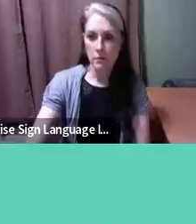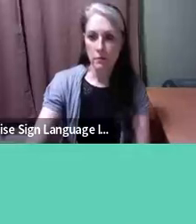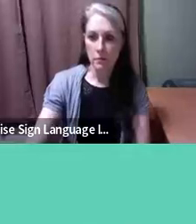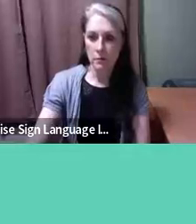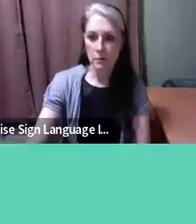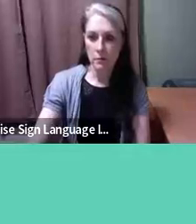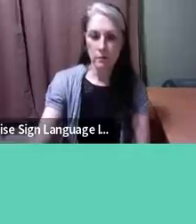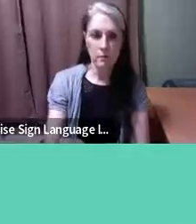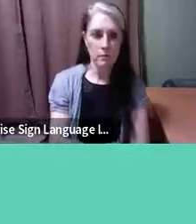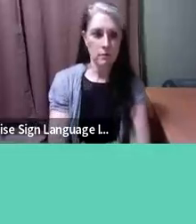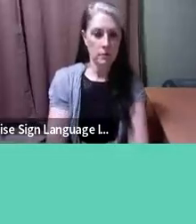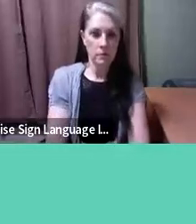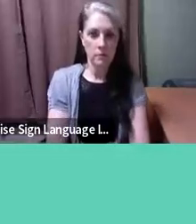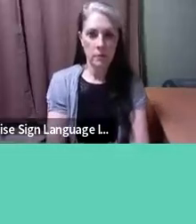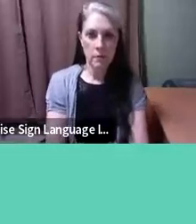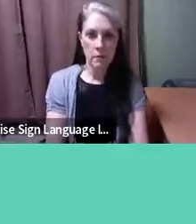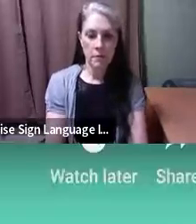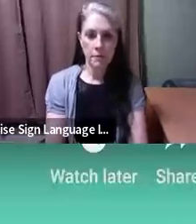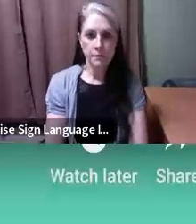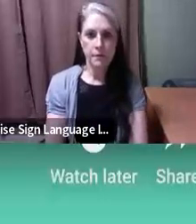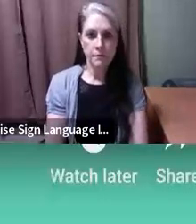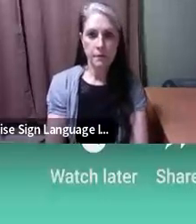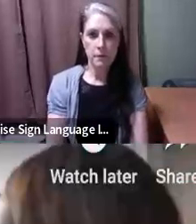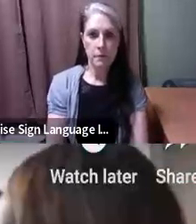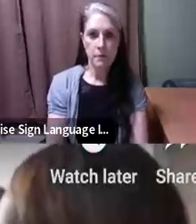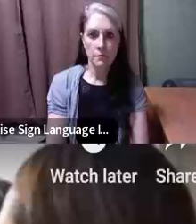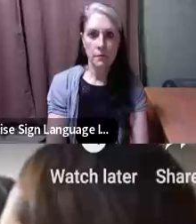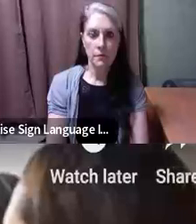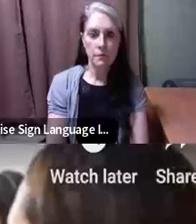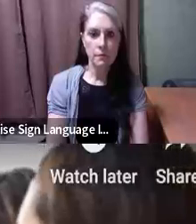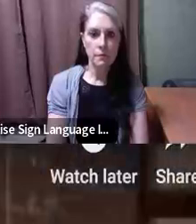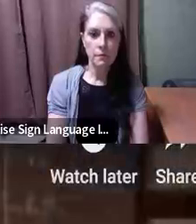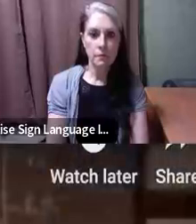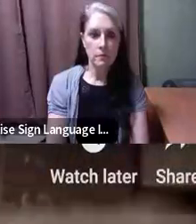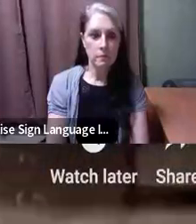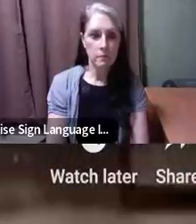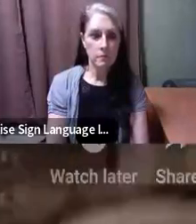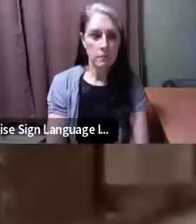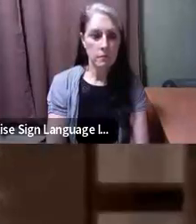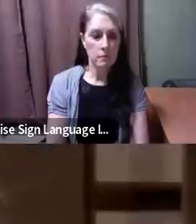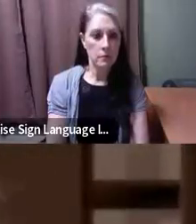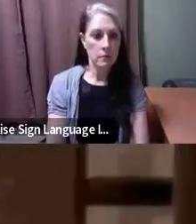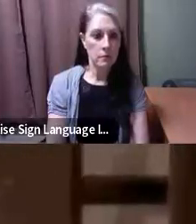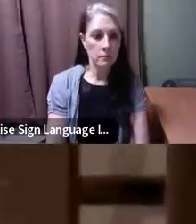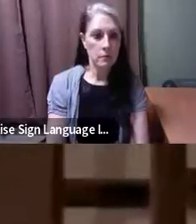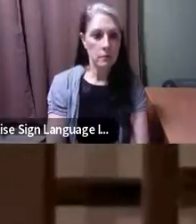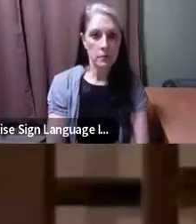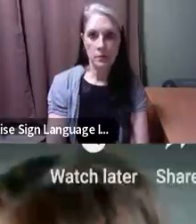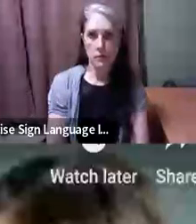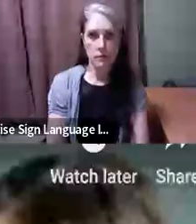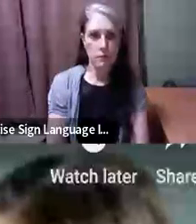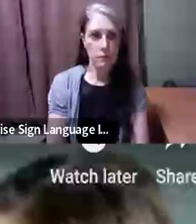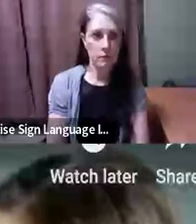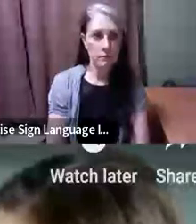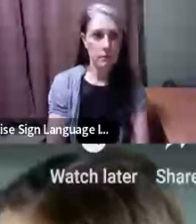organization's activities accessible. And inclusive. You will make mistakes. And it's okay.